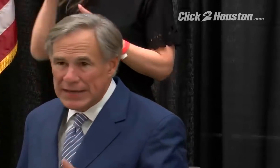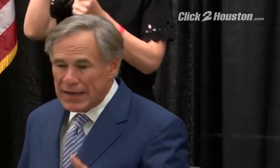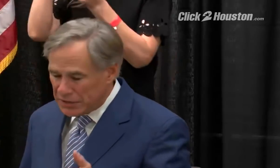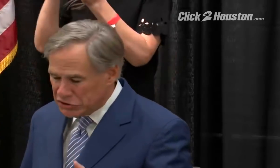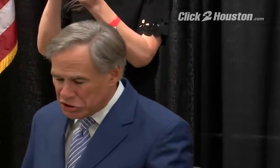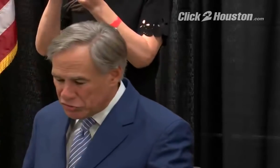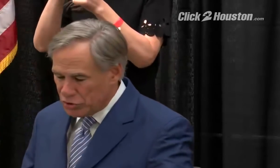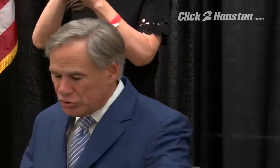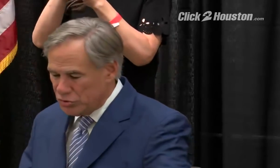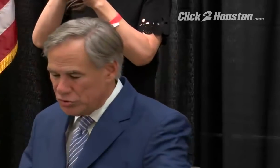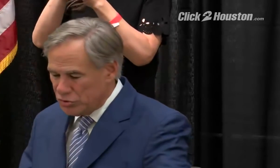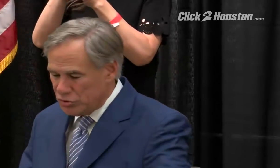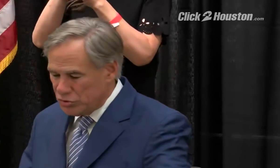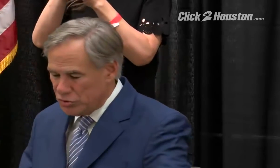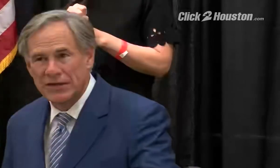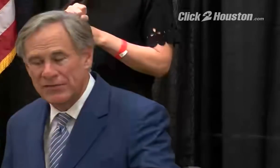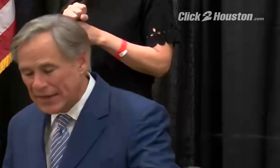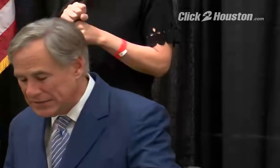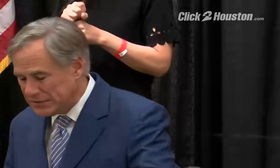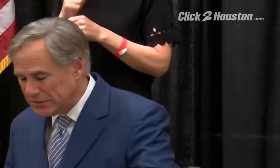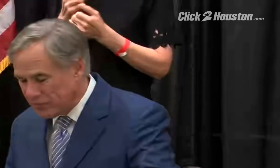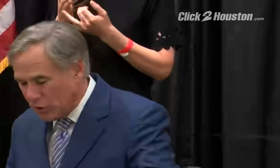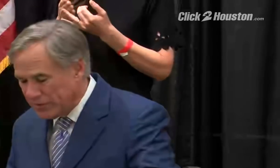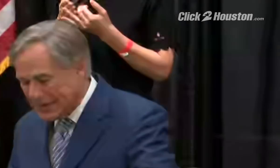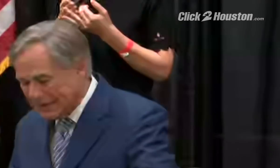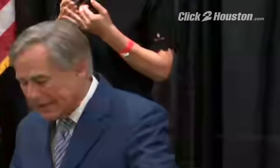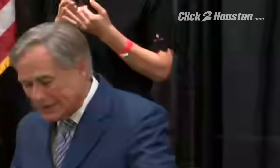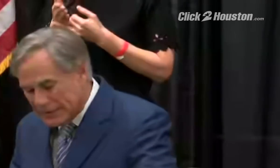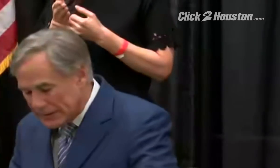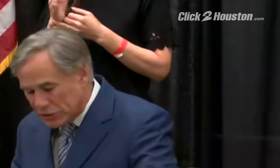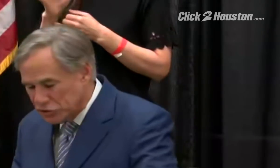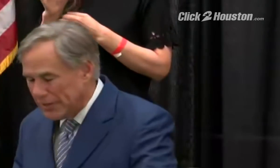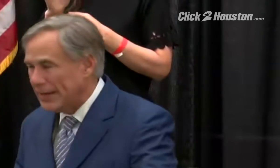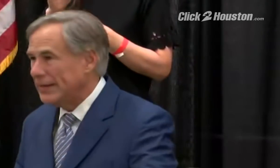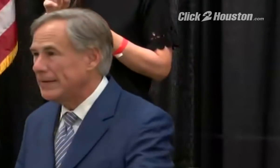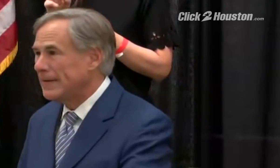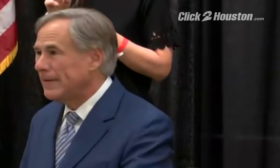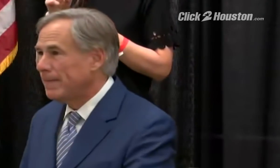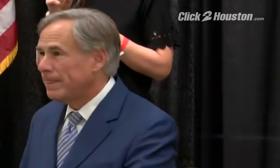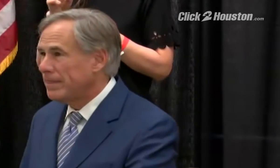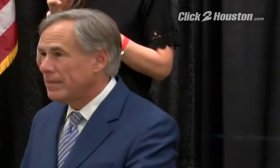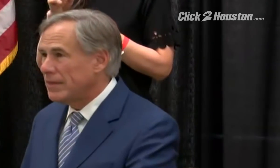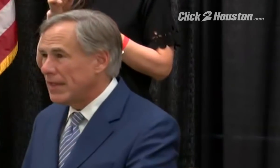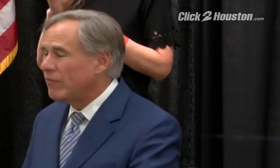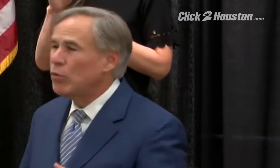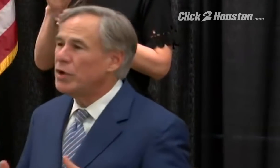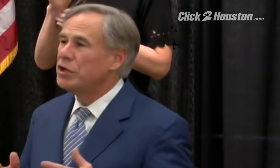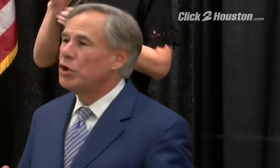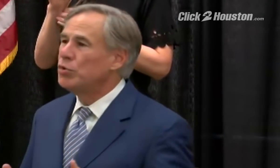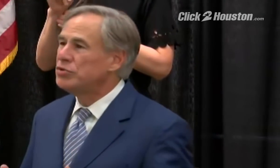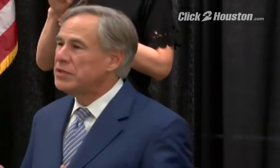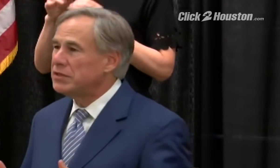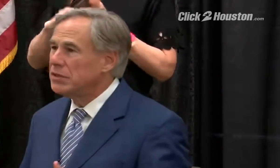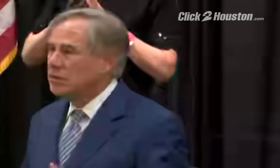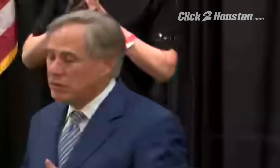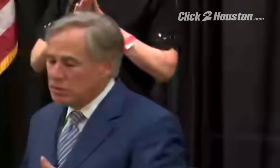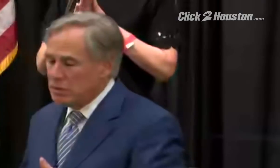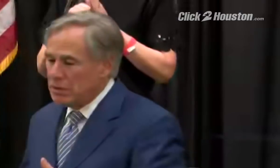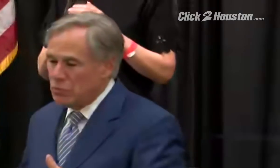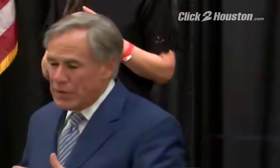that got us through the spike of cases of COVID-19 in July. Everyone knows